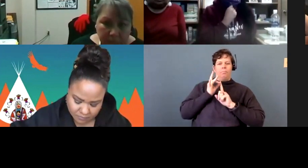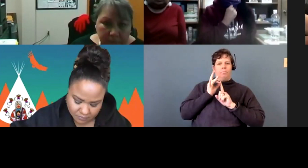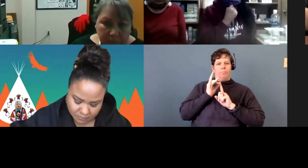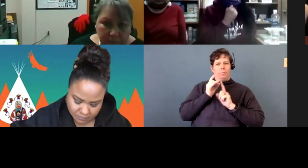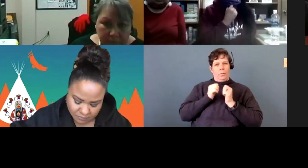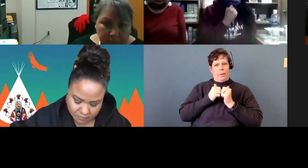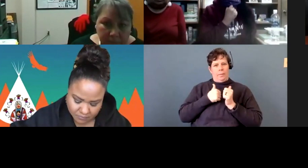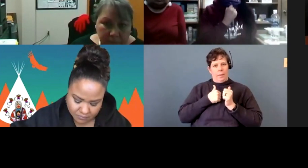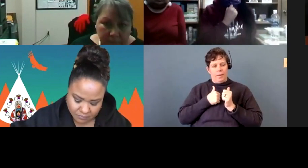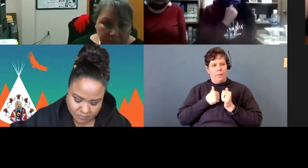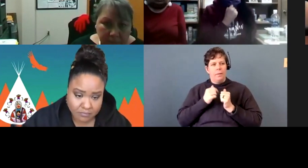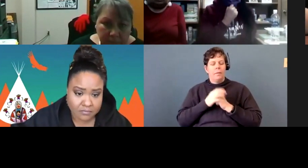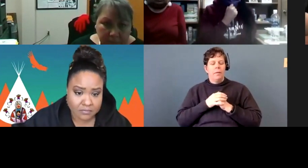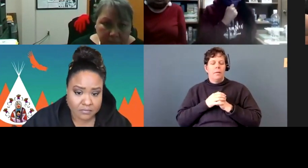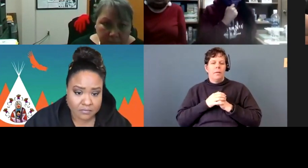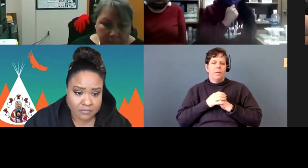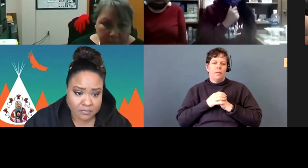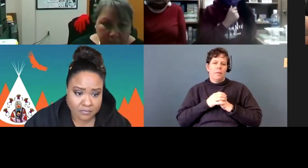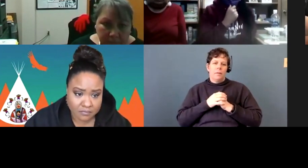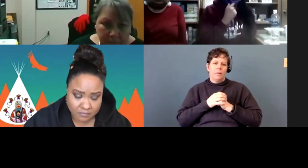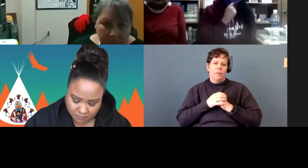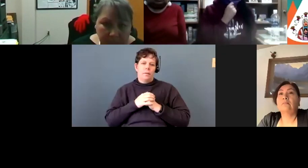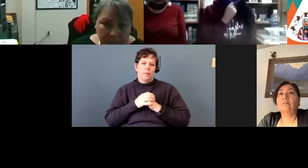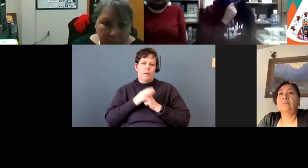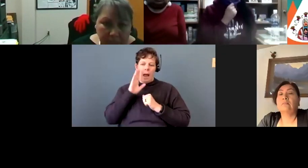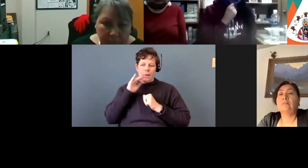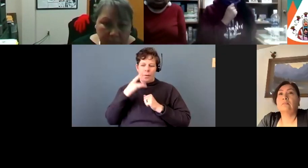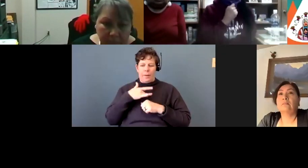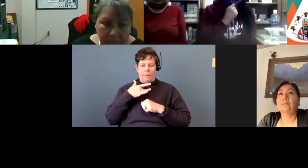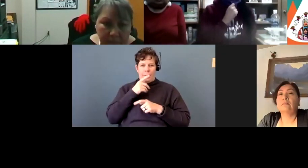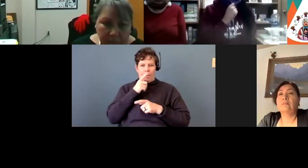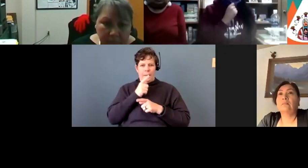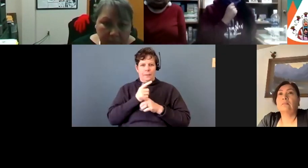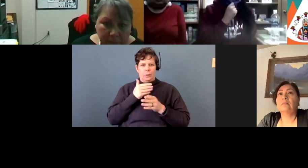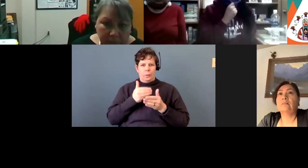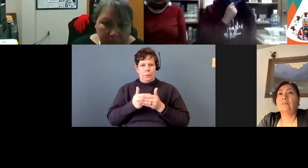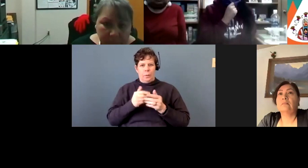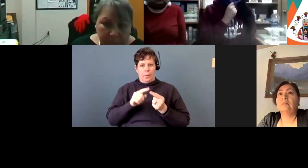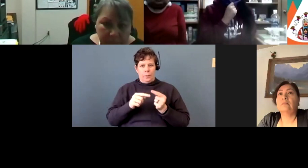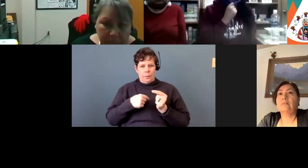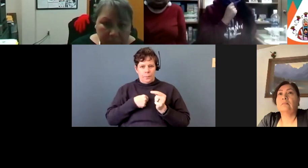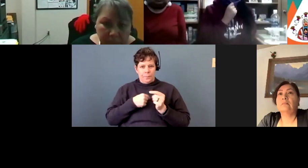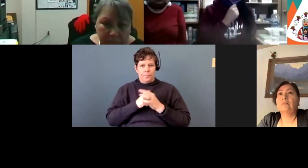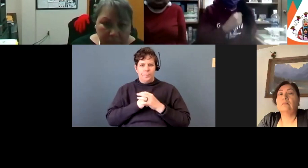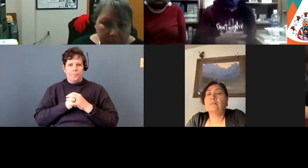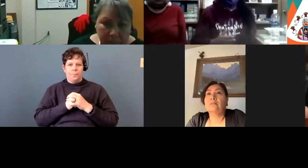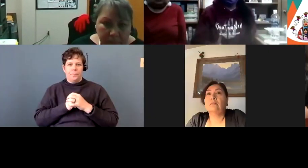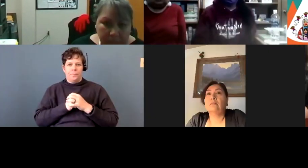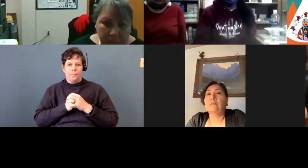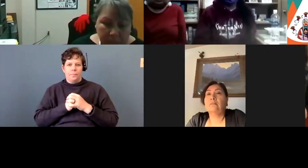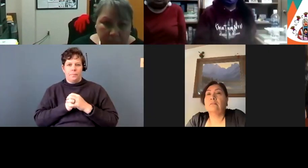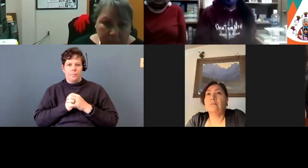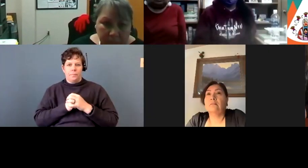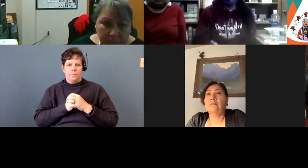I, I, I know when I feel her presence, there's, um, like, so